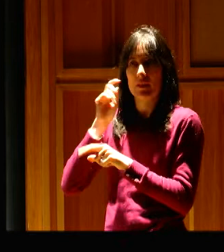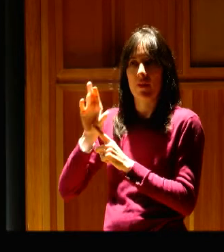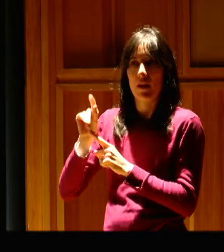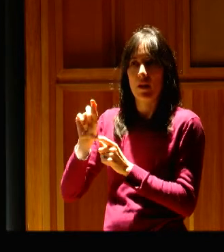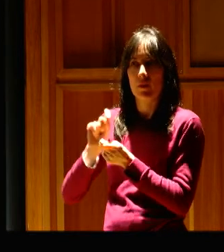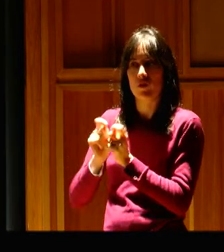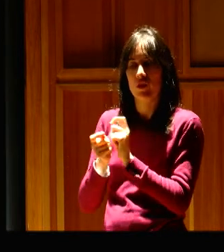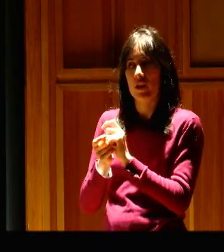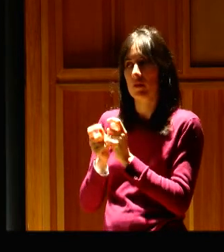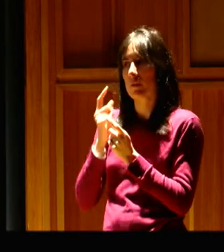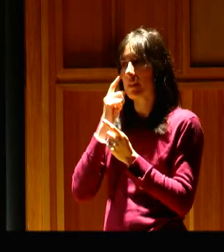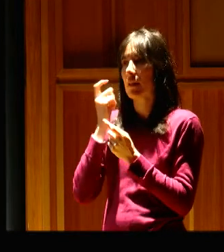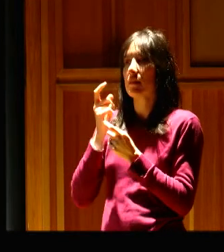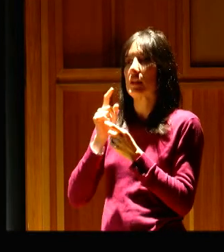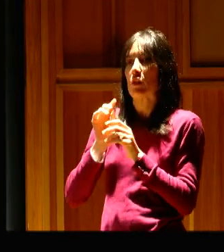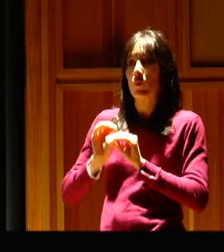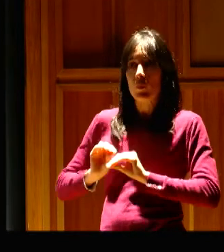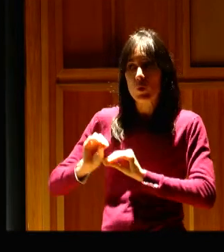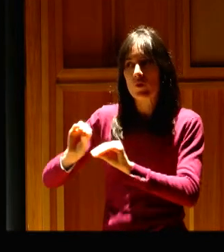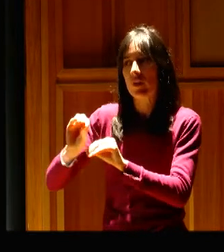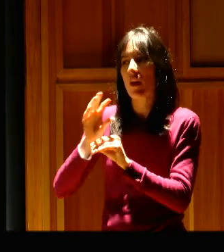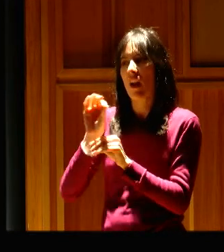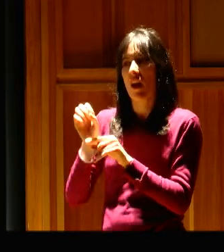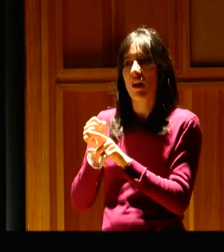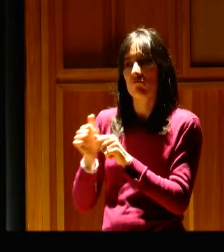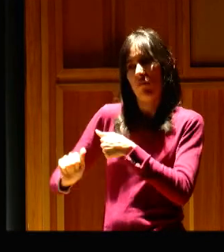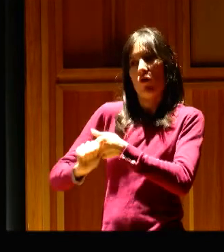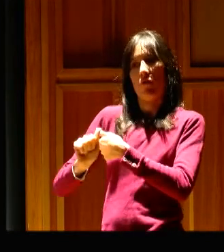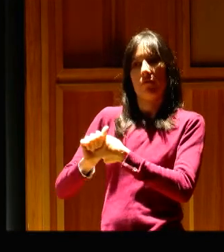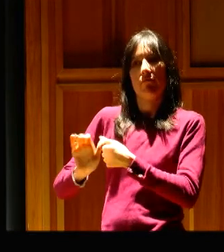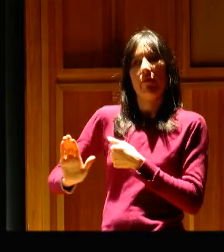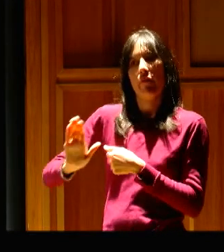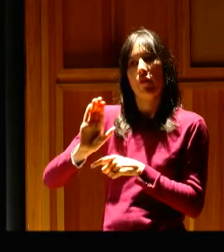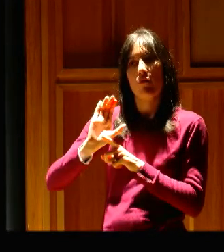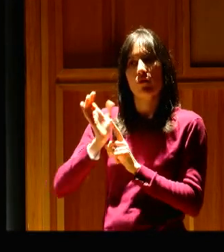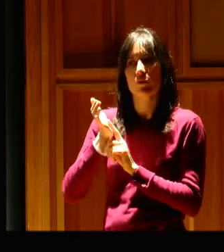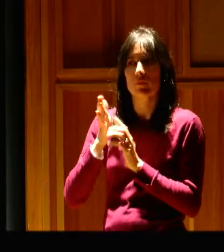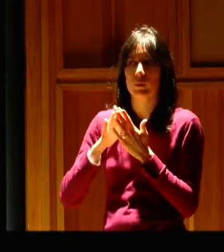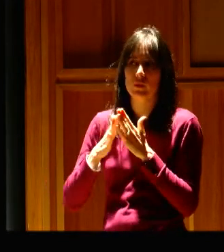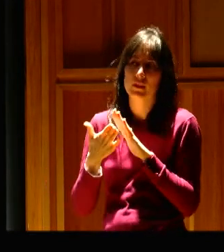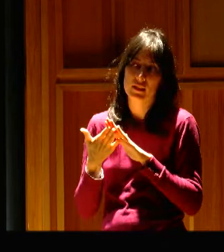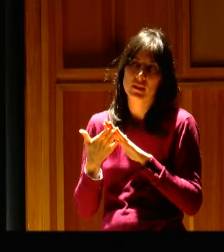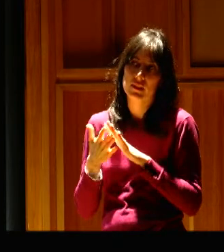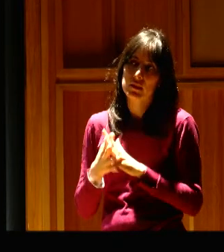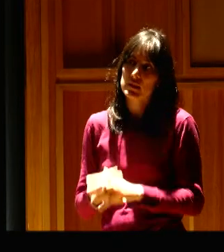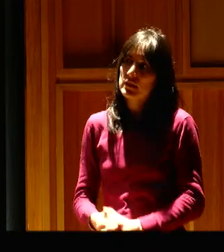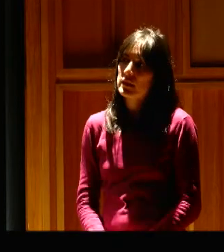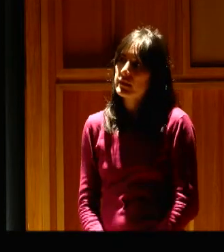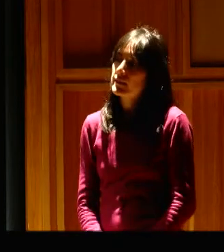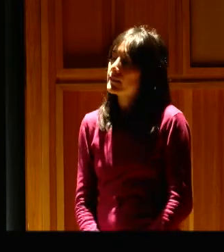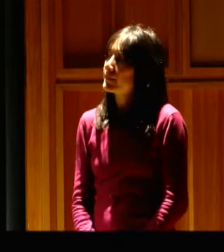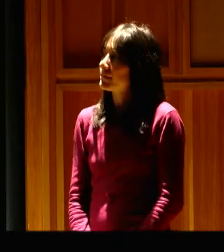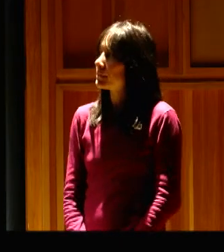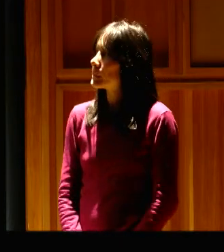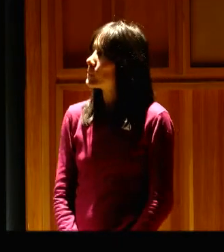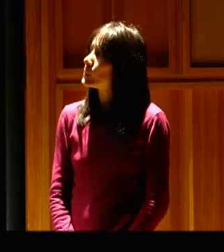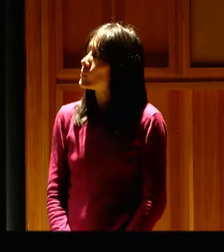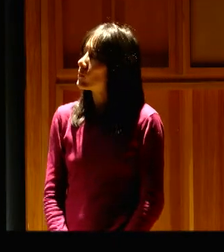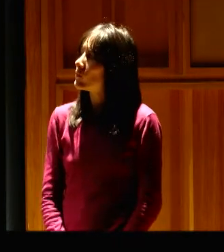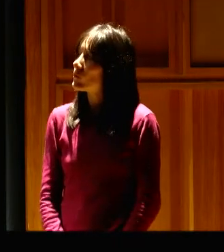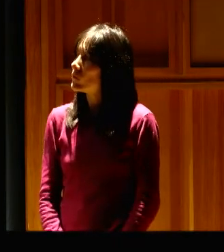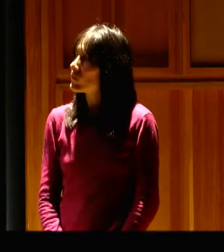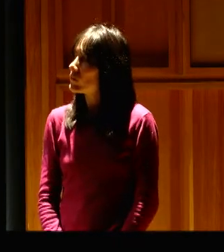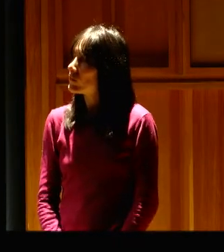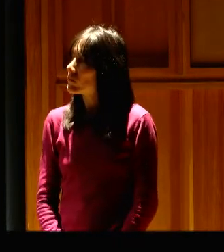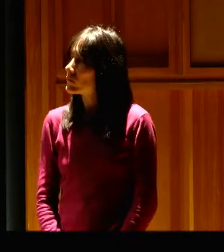causes, and the threats to cultural communities across America. I know